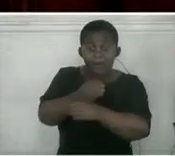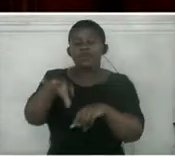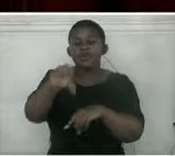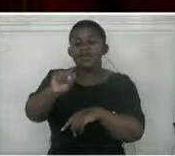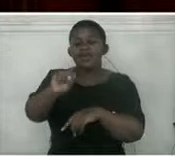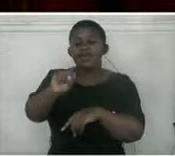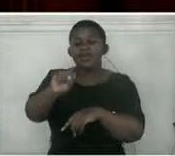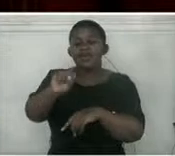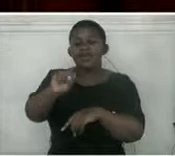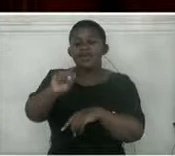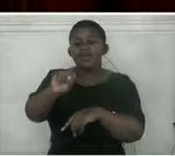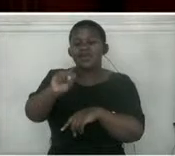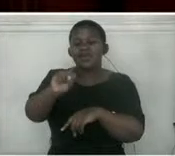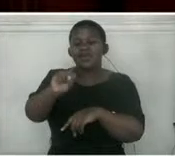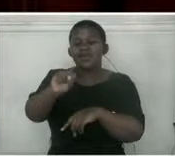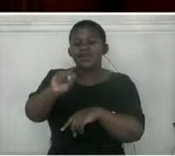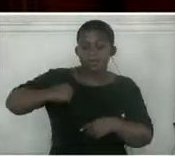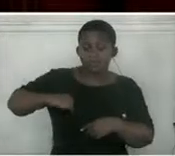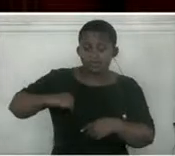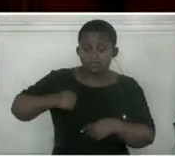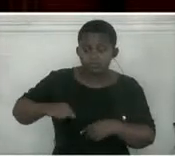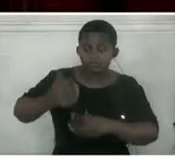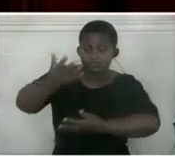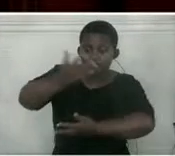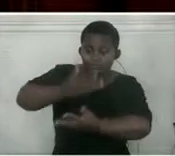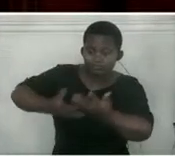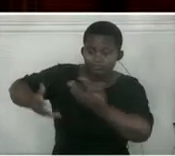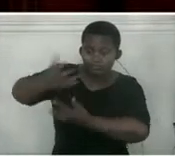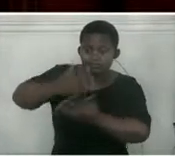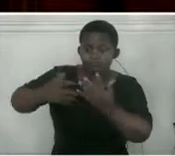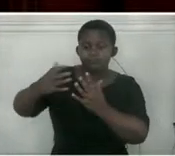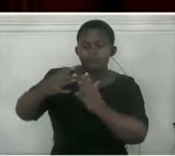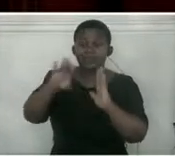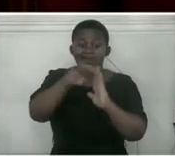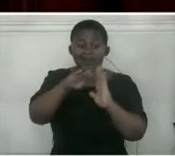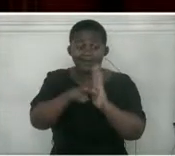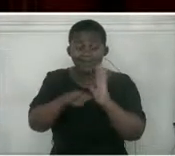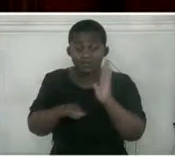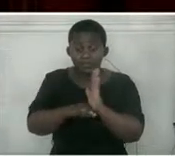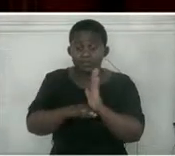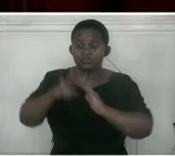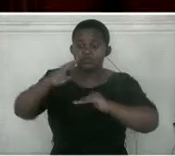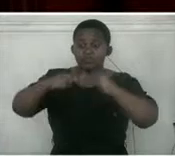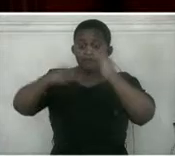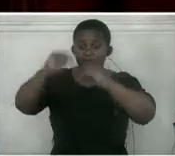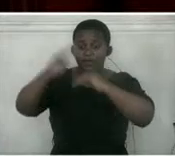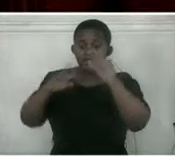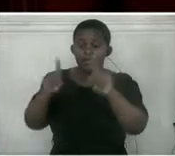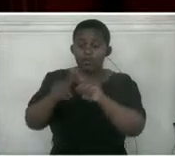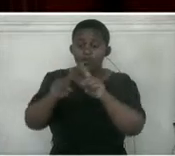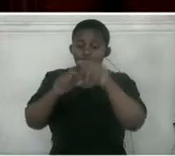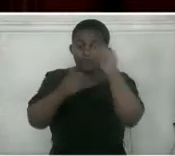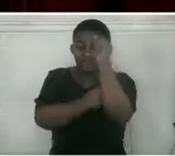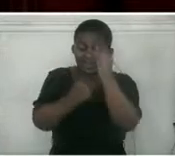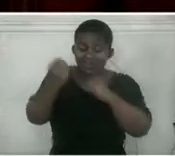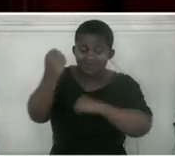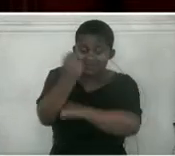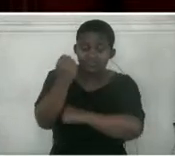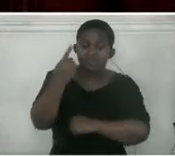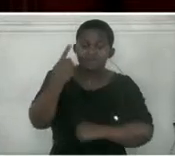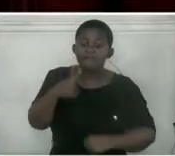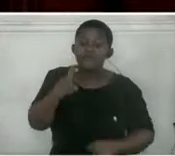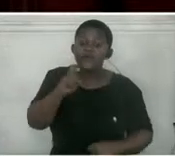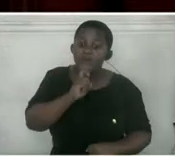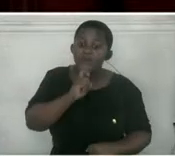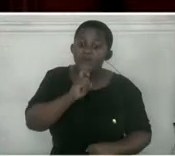enterprises. Municipalities were engaged, and a list of buildings and infrastructure considered for use